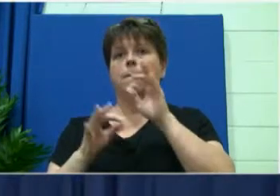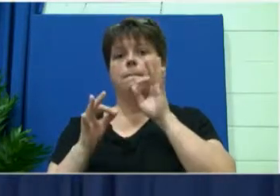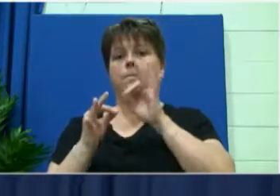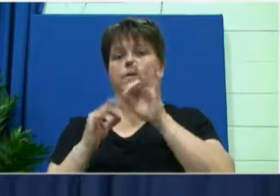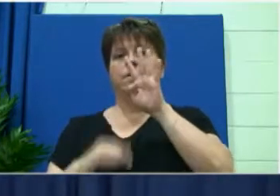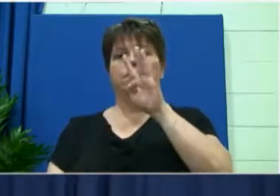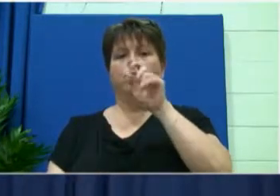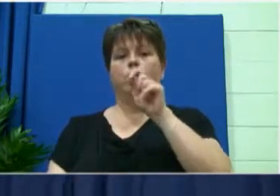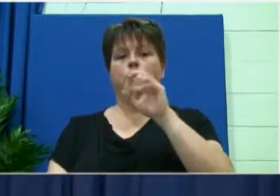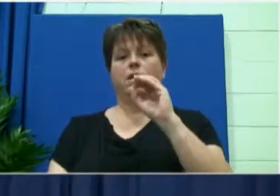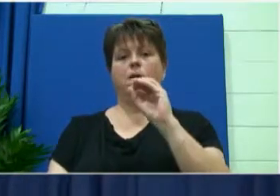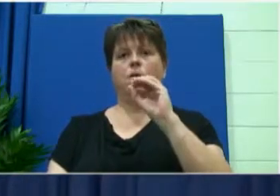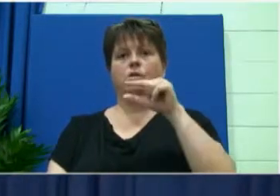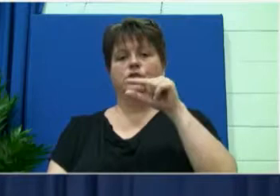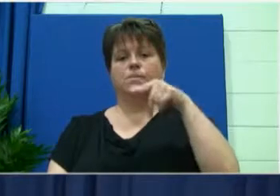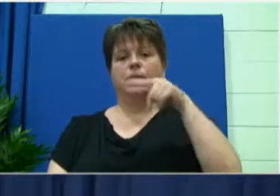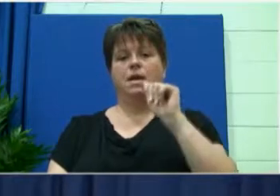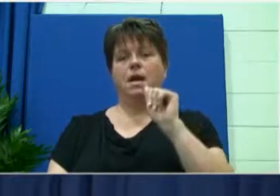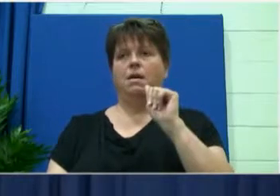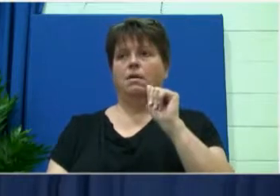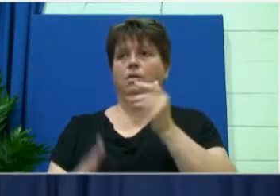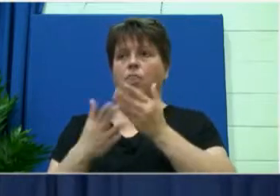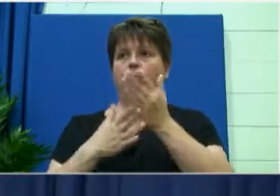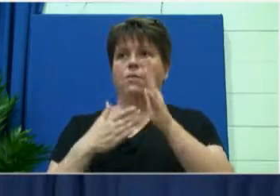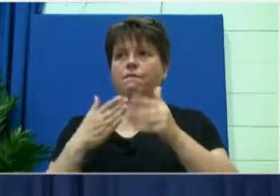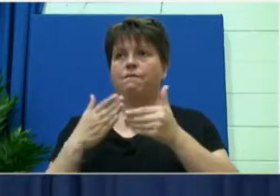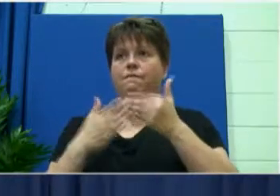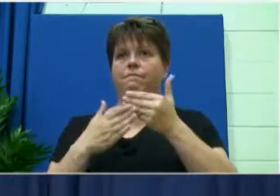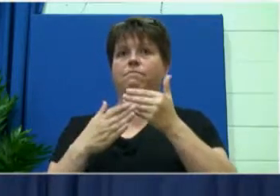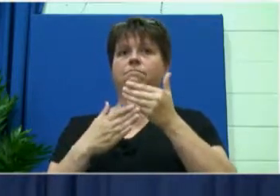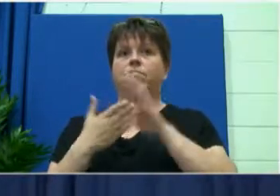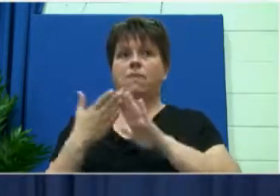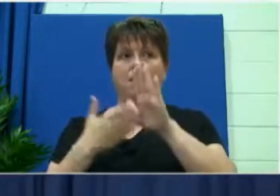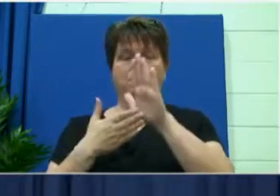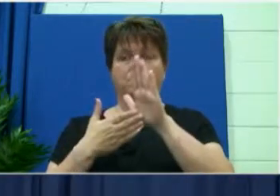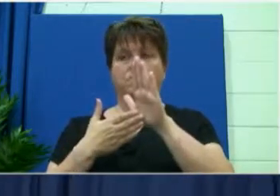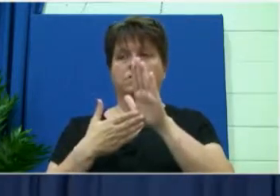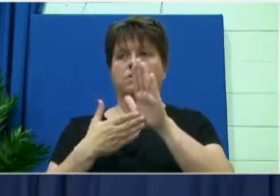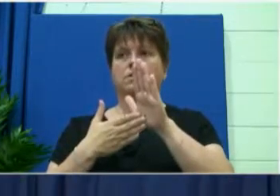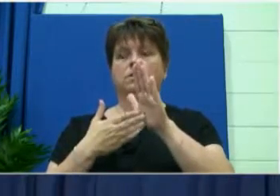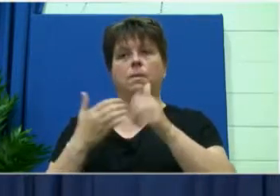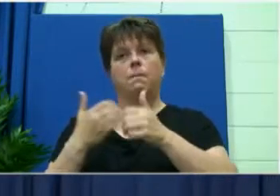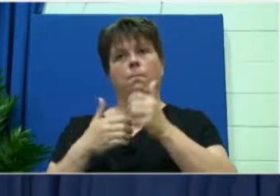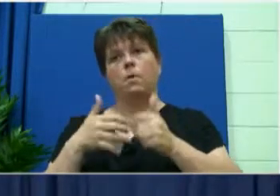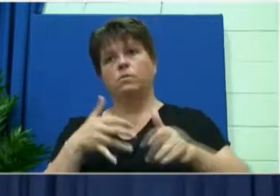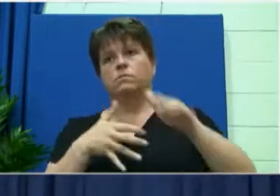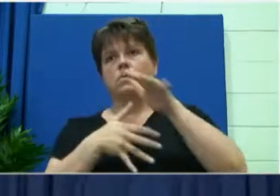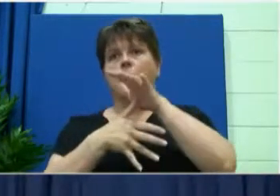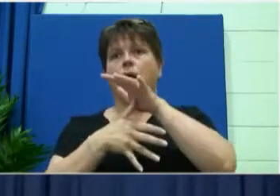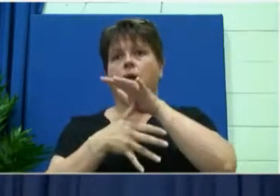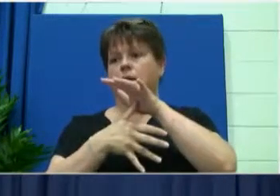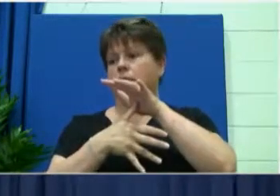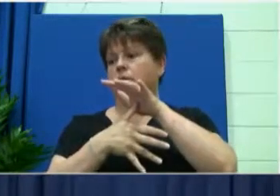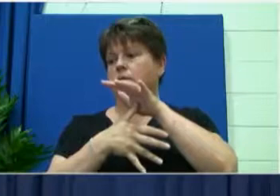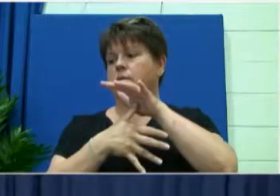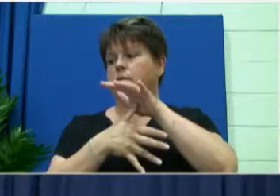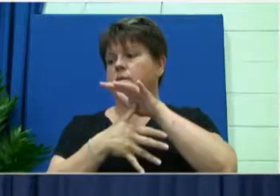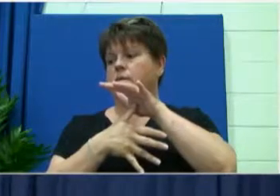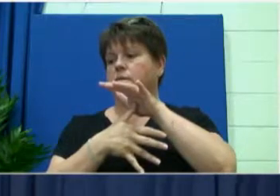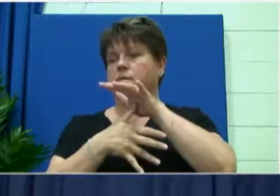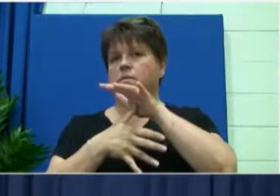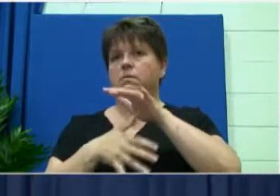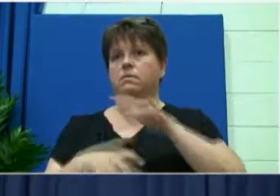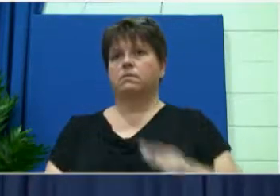perfect 4.0 grade average throughout their college career. This is the highest academic honor a student can